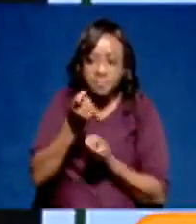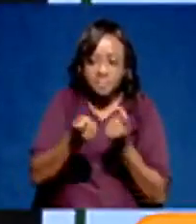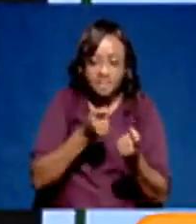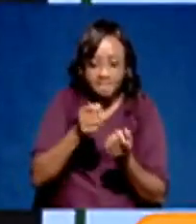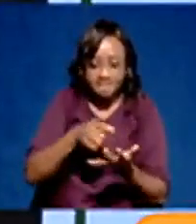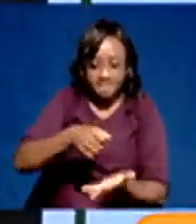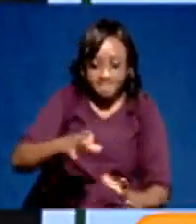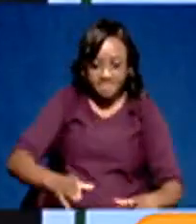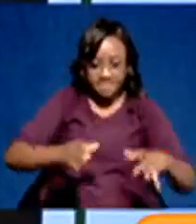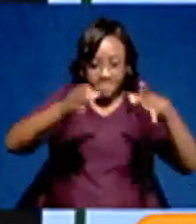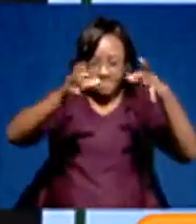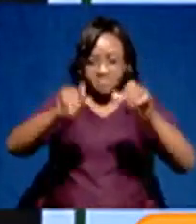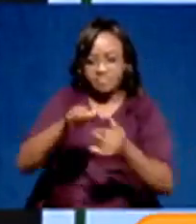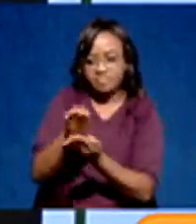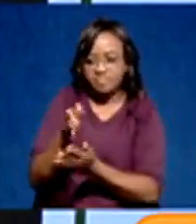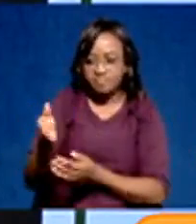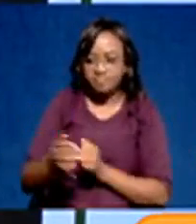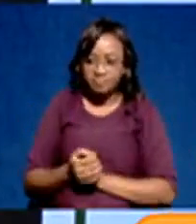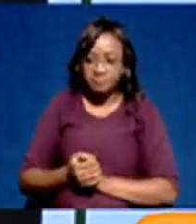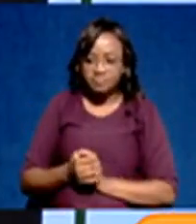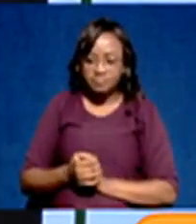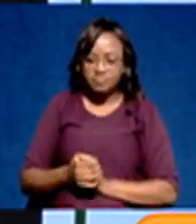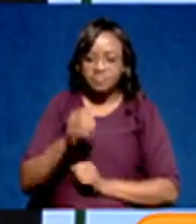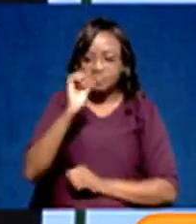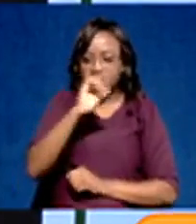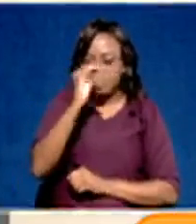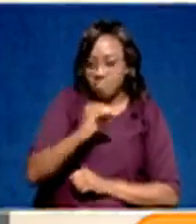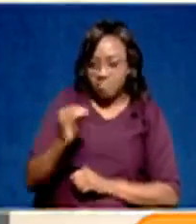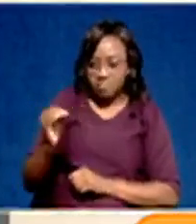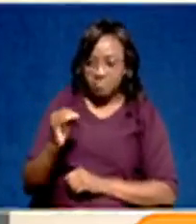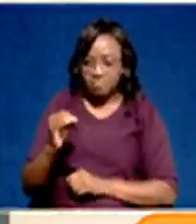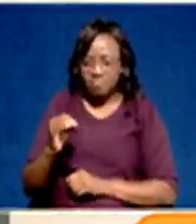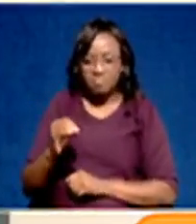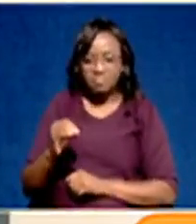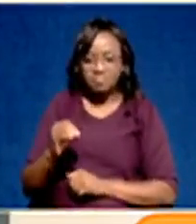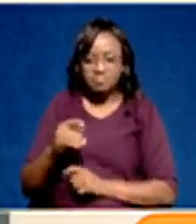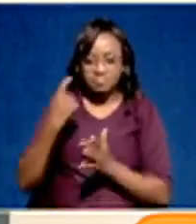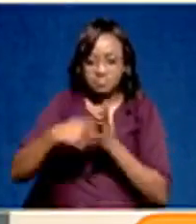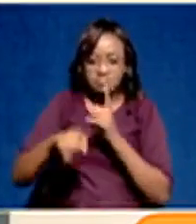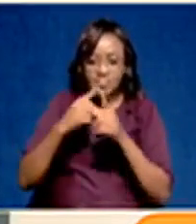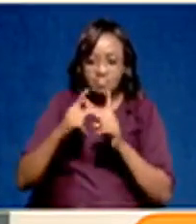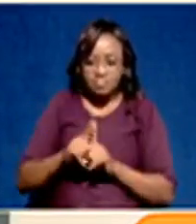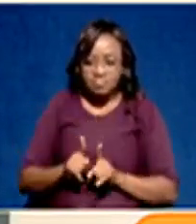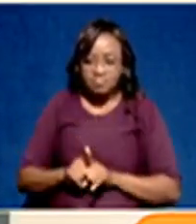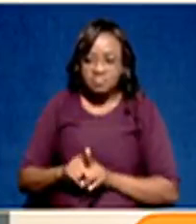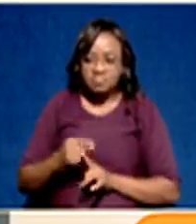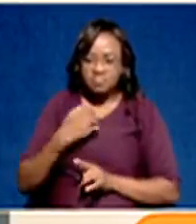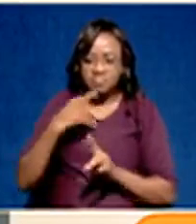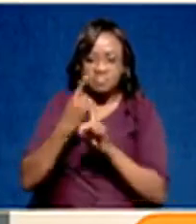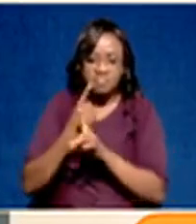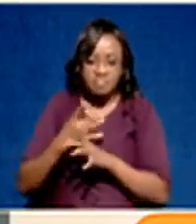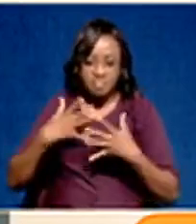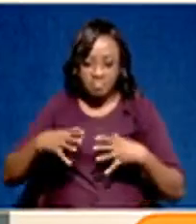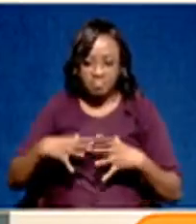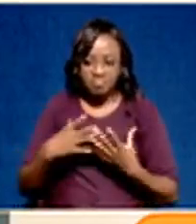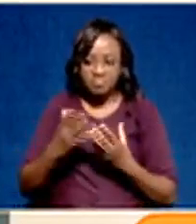For the commodity exchange platform, we charge 5% transaction fee, but also there are traders and off-takers who might want to